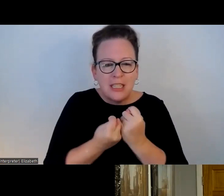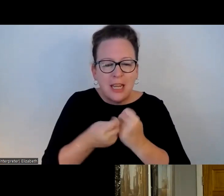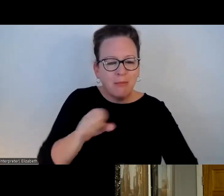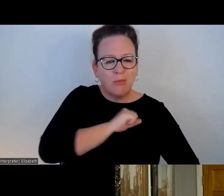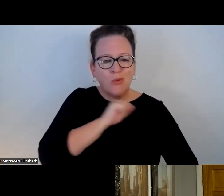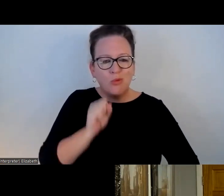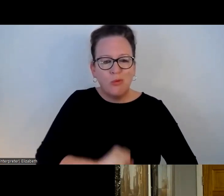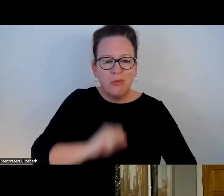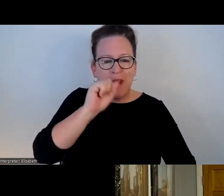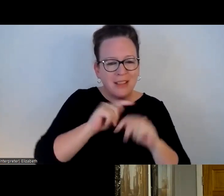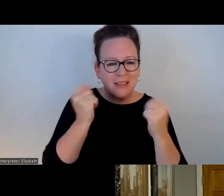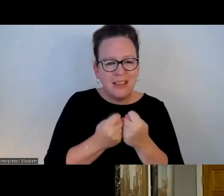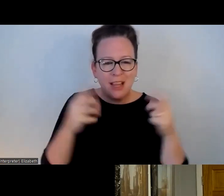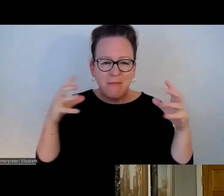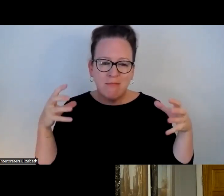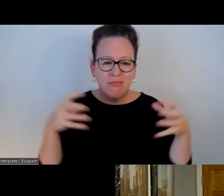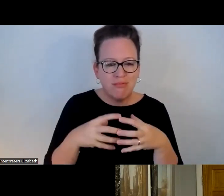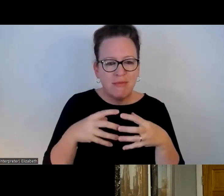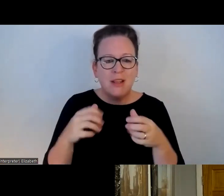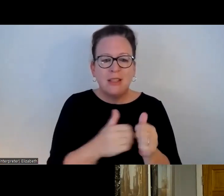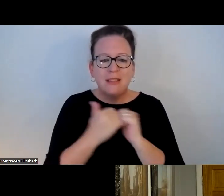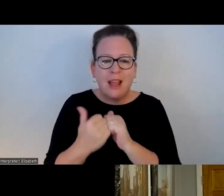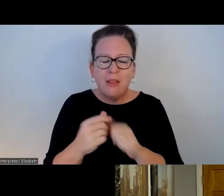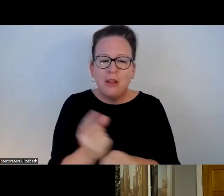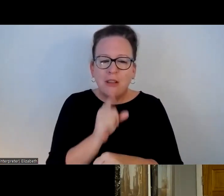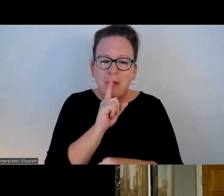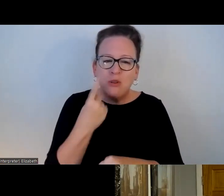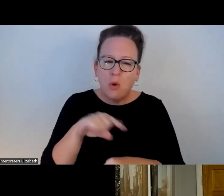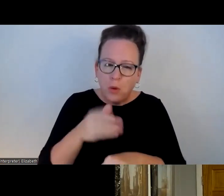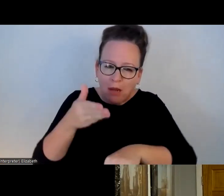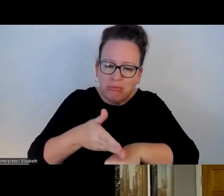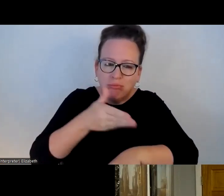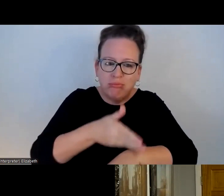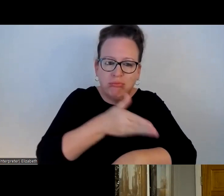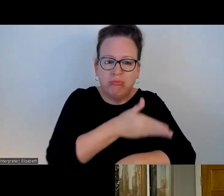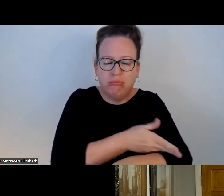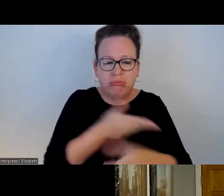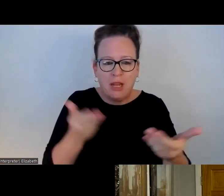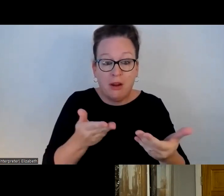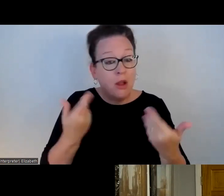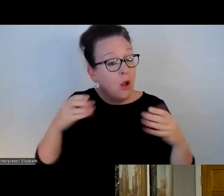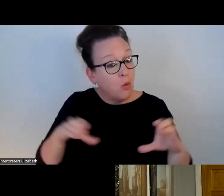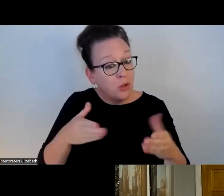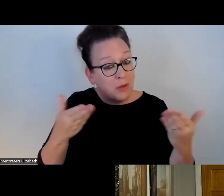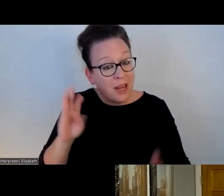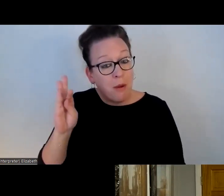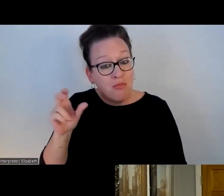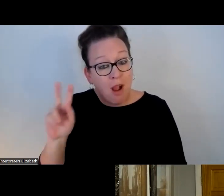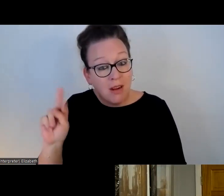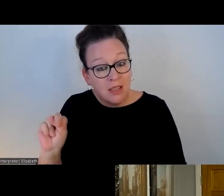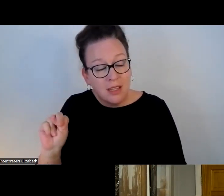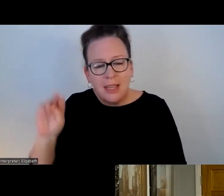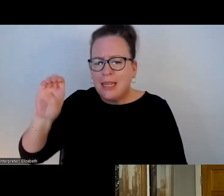brought together to ensure that we make some progress here. And we're doing it in Brockton. EJ is my